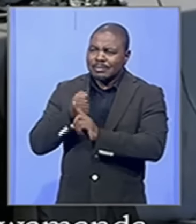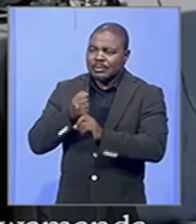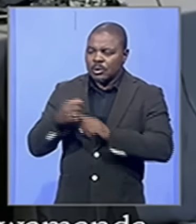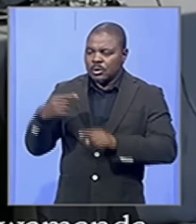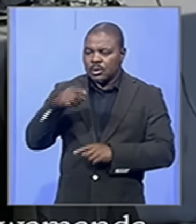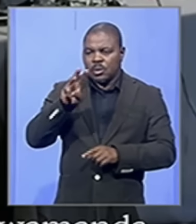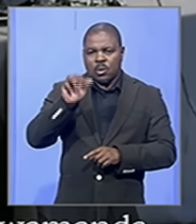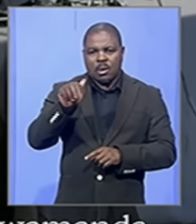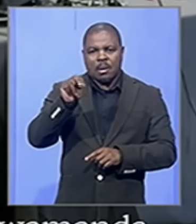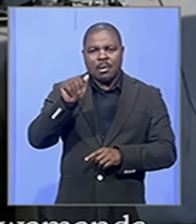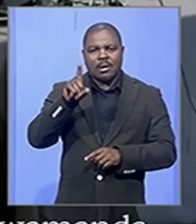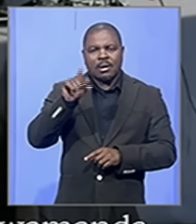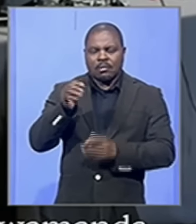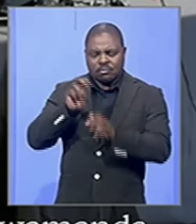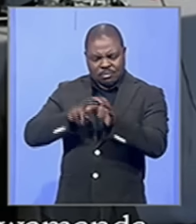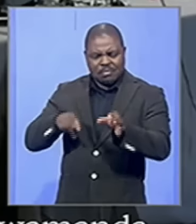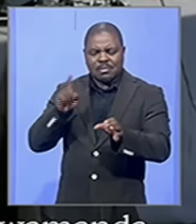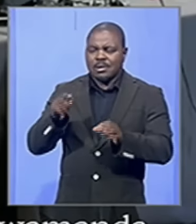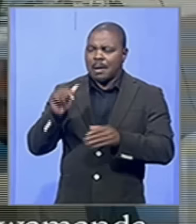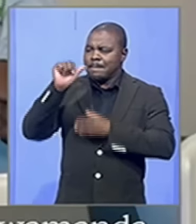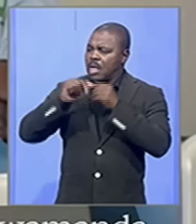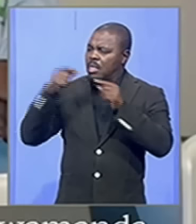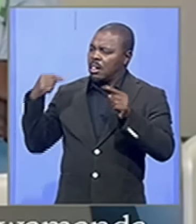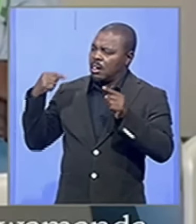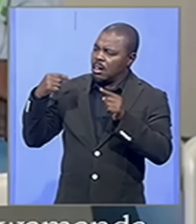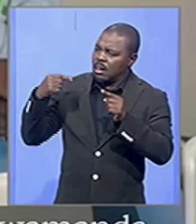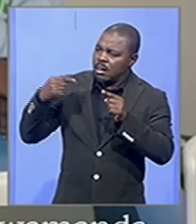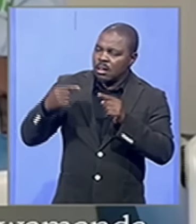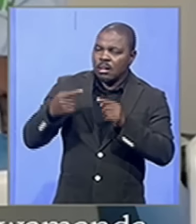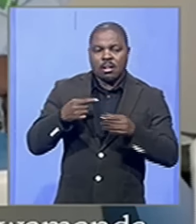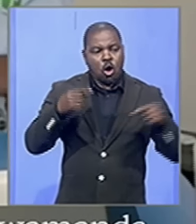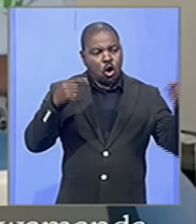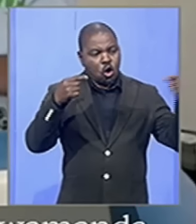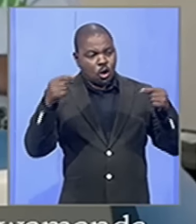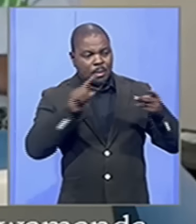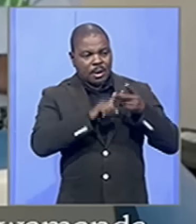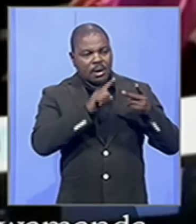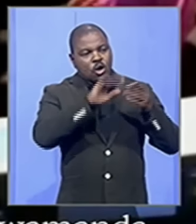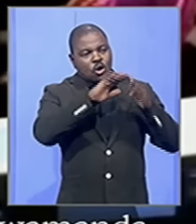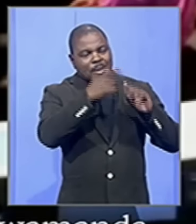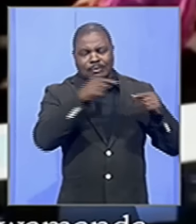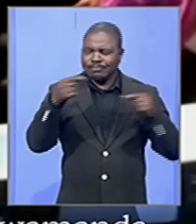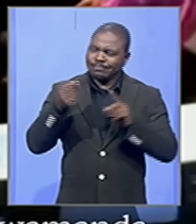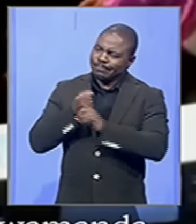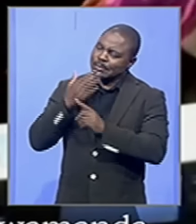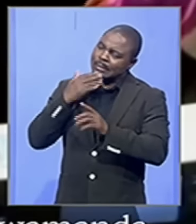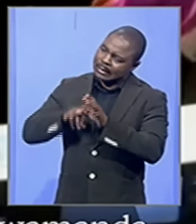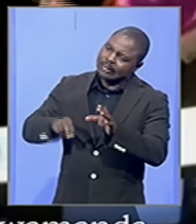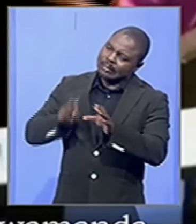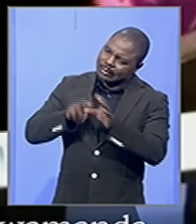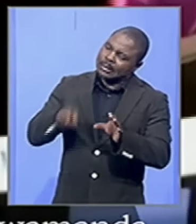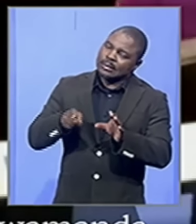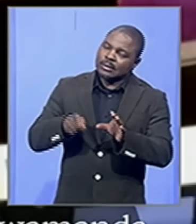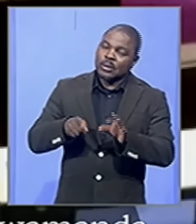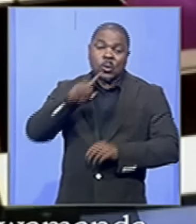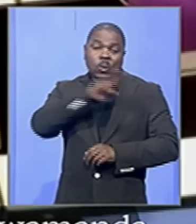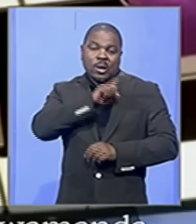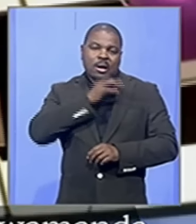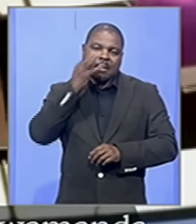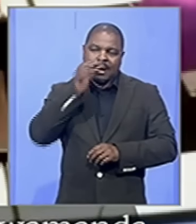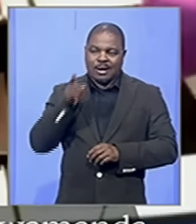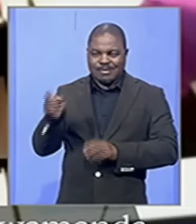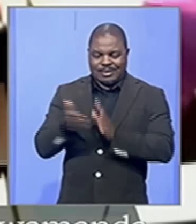bo ile magoletsa mo dikgweding tse di sa tswang go feta go tswa kwa makoko kganetsong le mekgatlho ya baagi. Banganga ka gore ga a nono fela